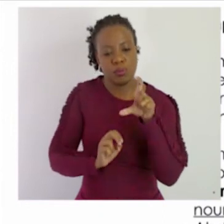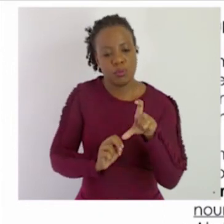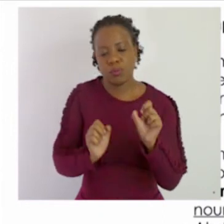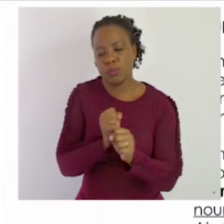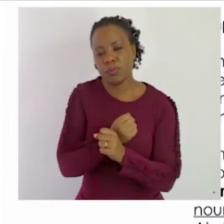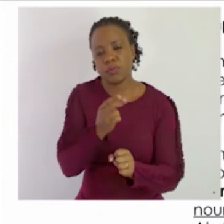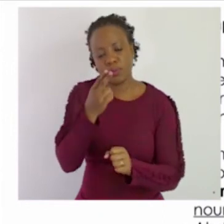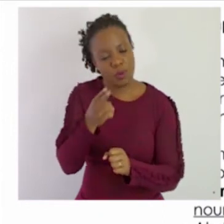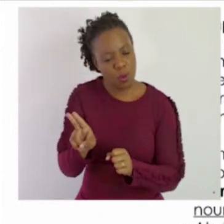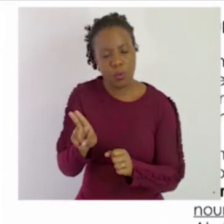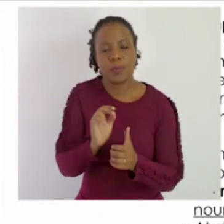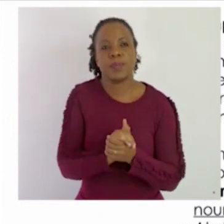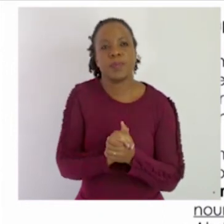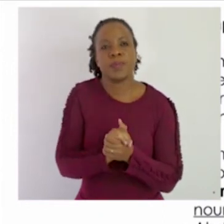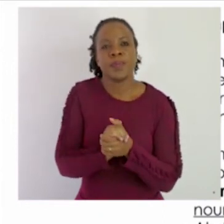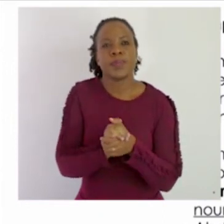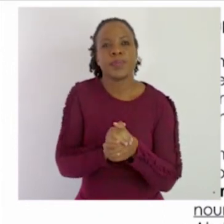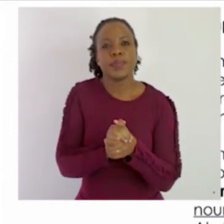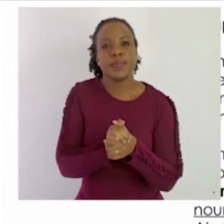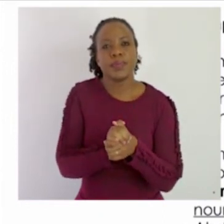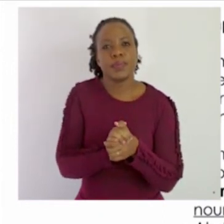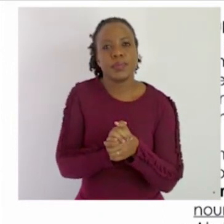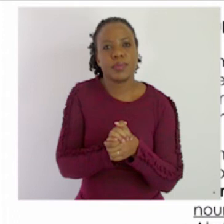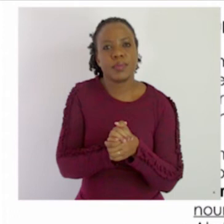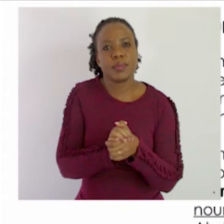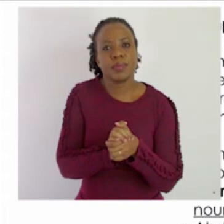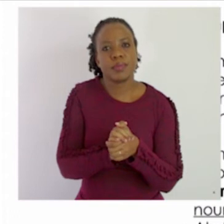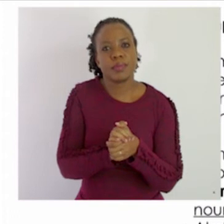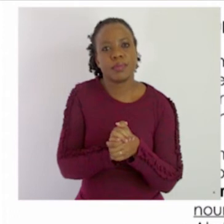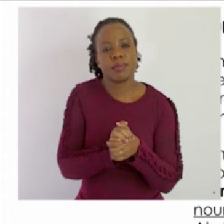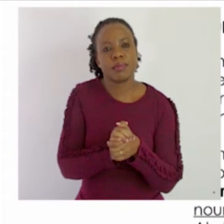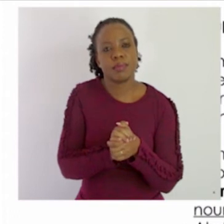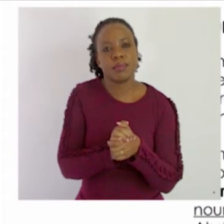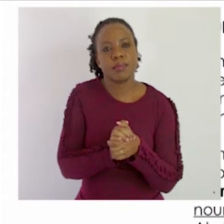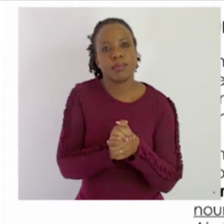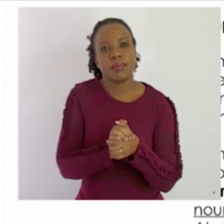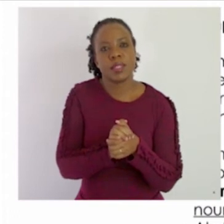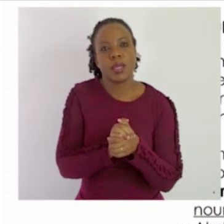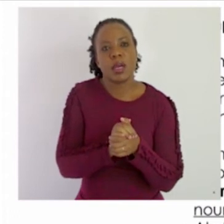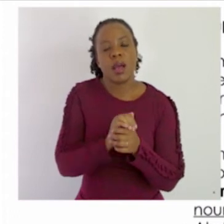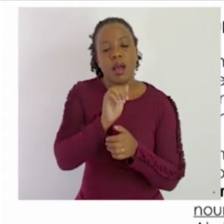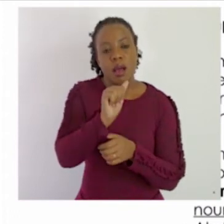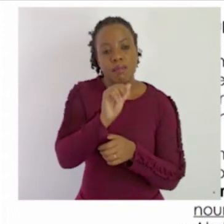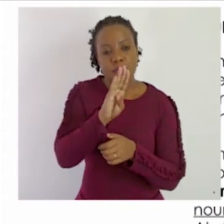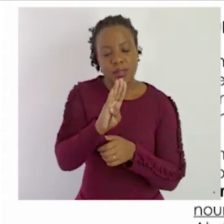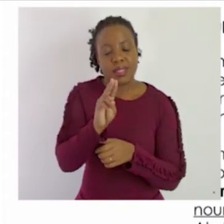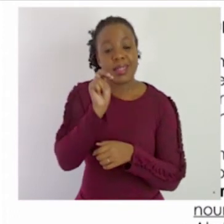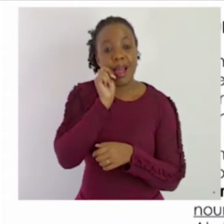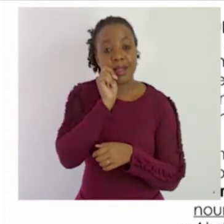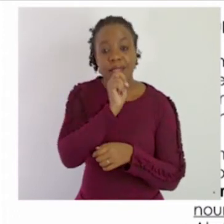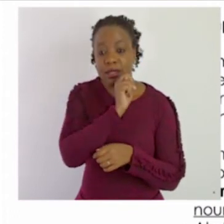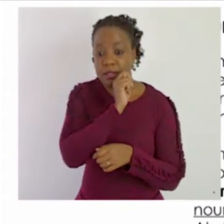Remember, an abstract noun is not only something that you cannot see, as